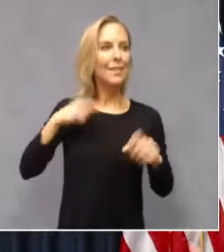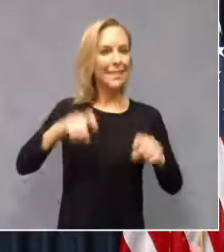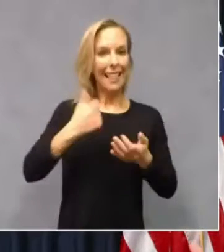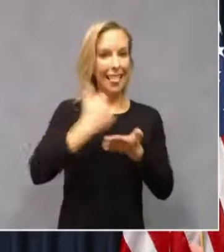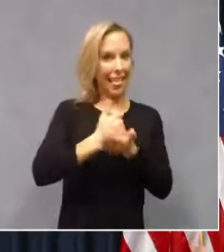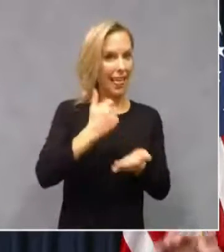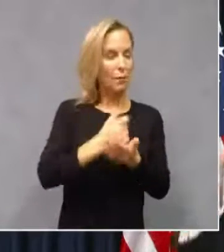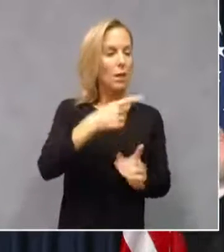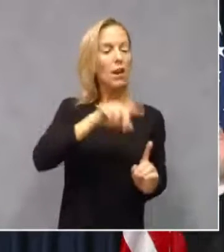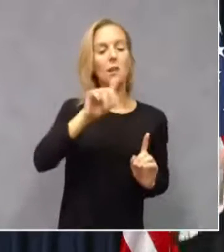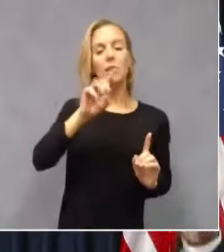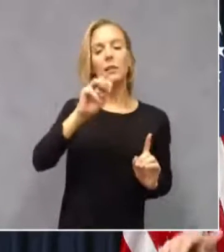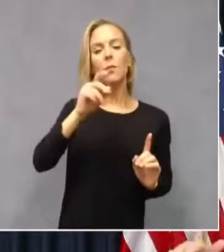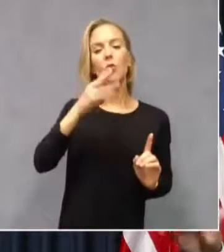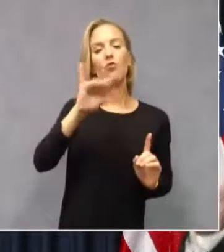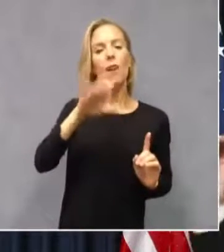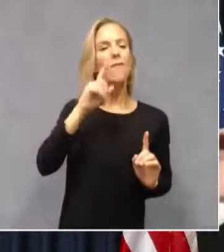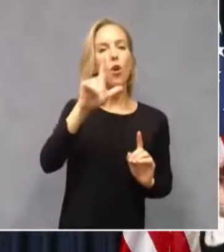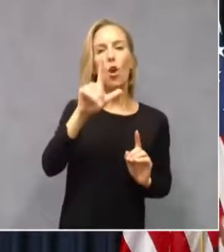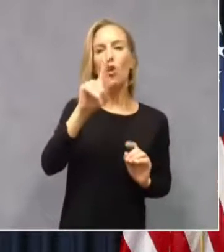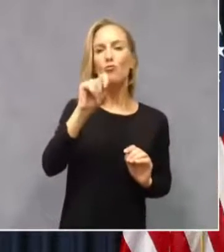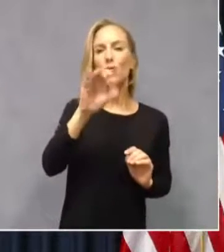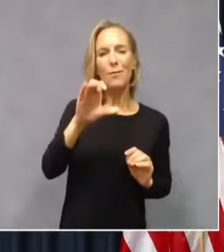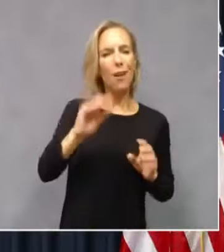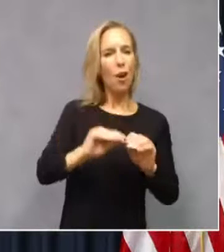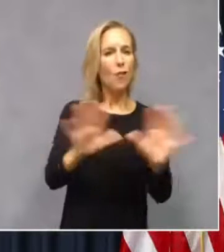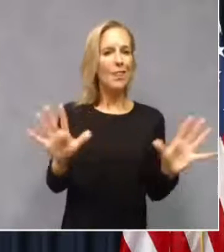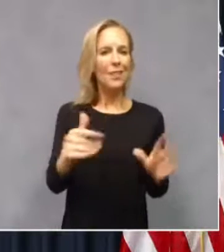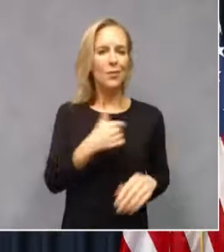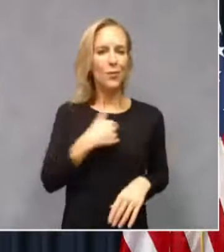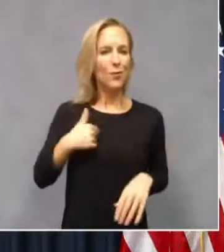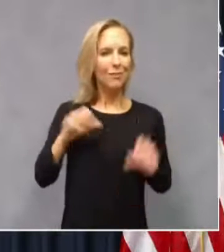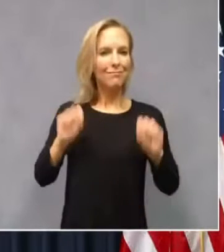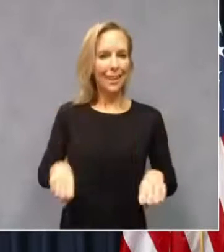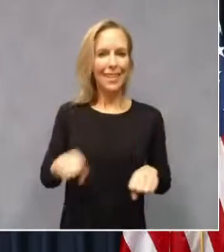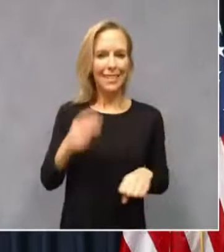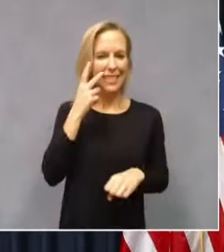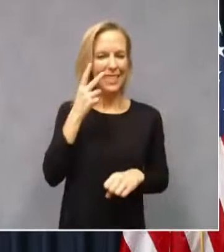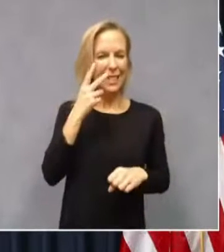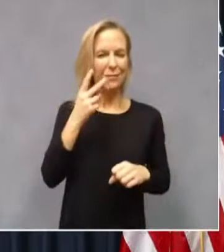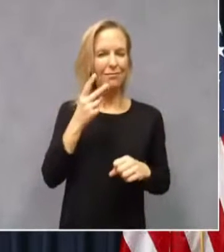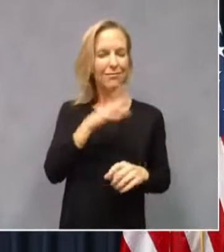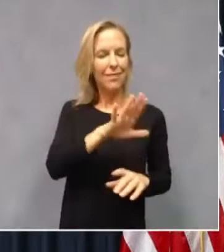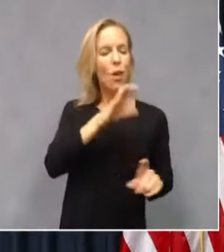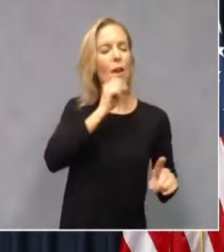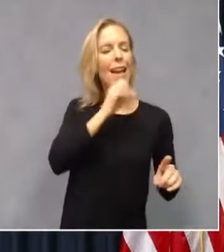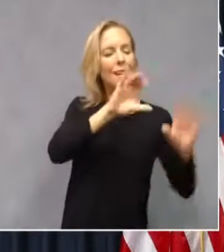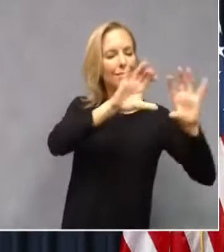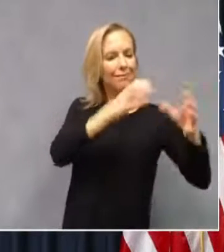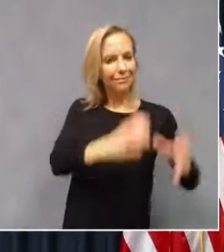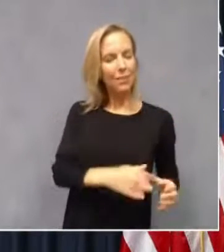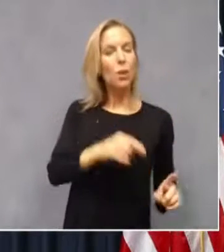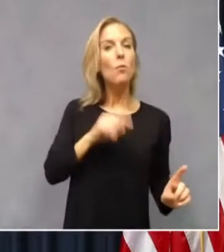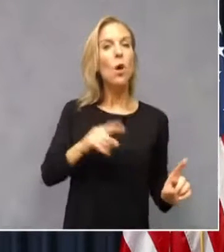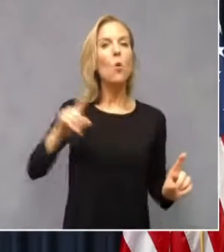for long-term care, obviously, we would see by age, but we need to be able to test as we